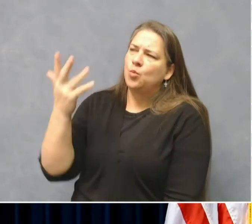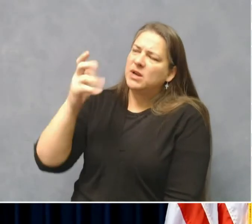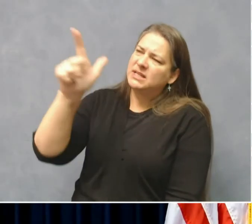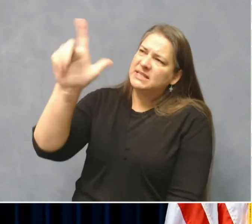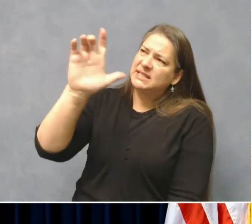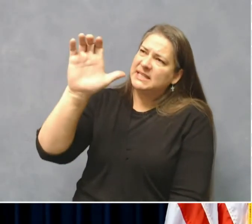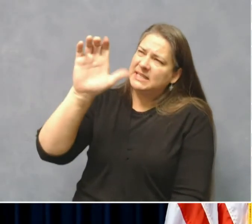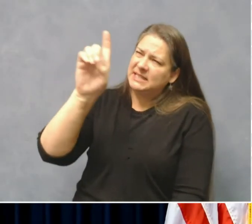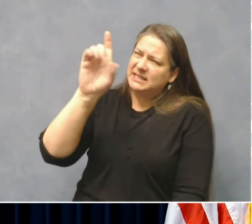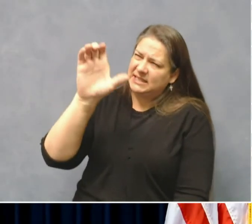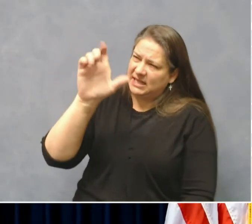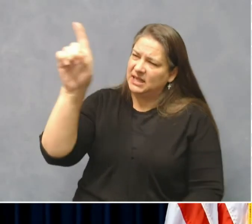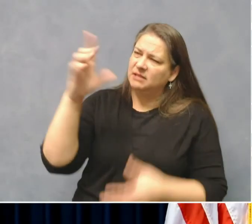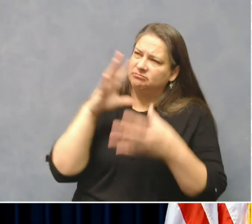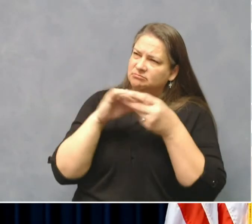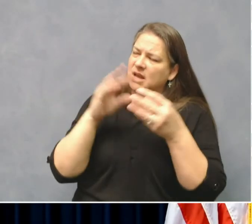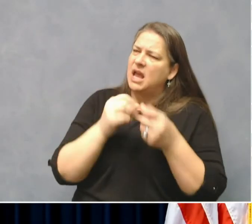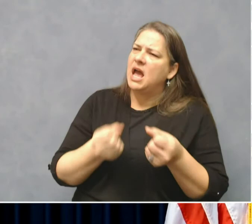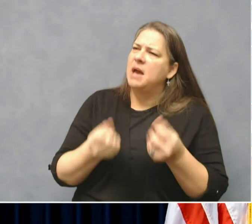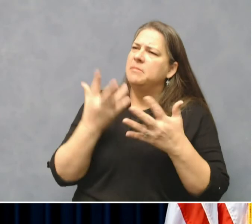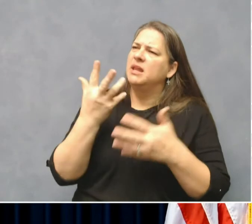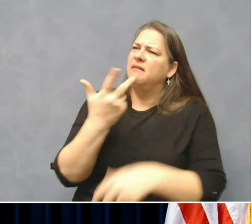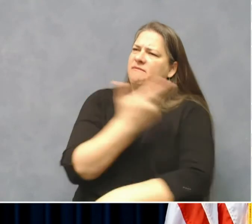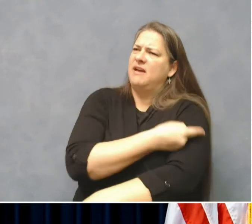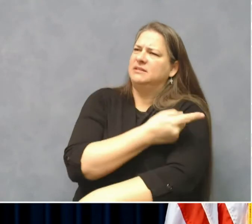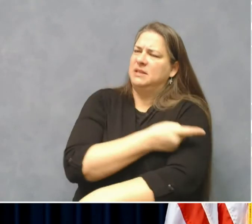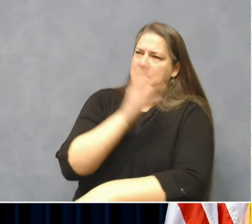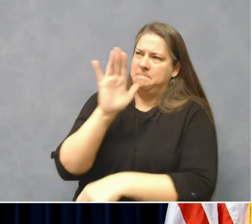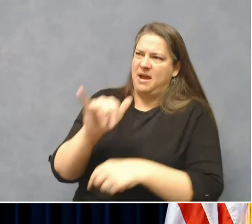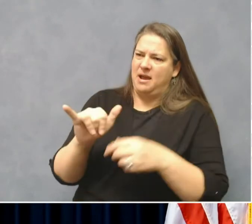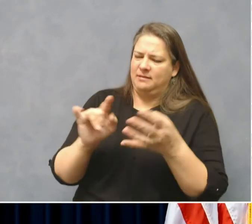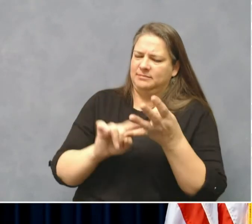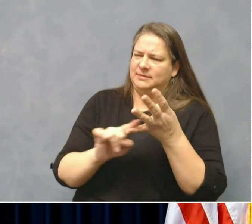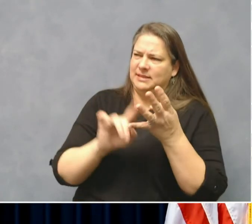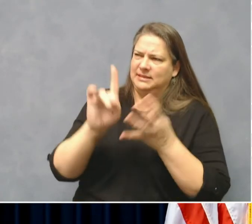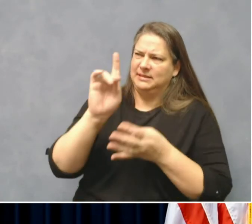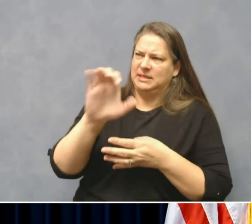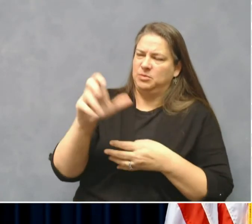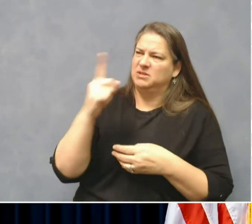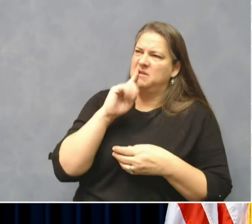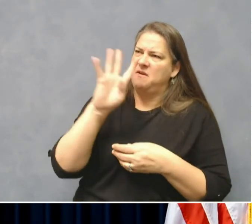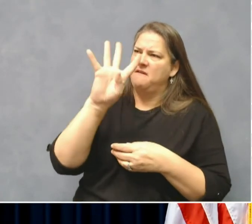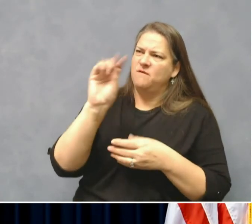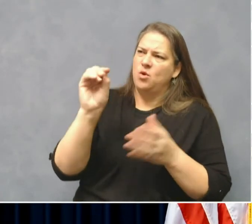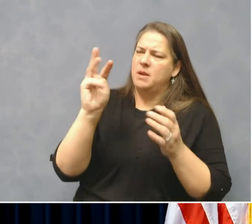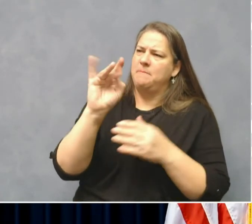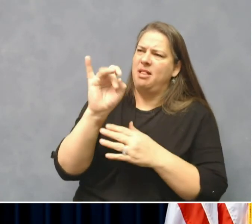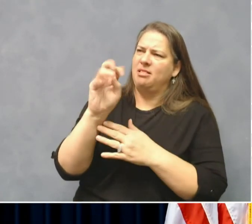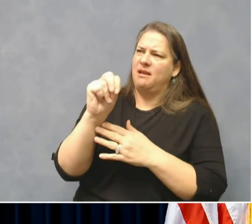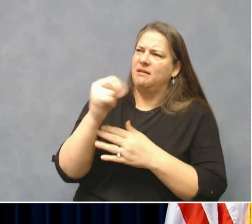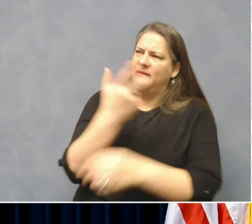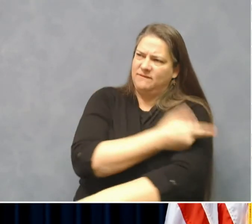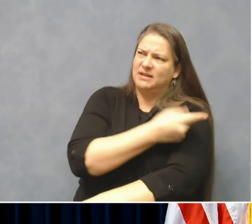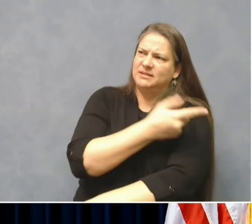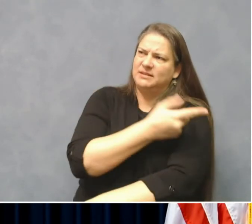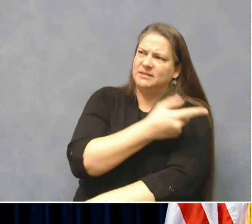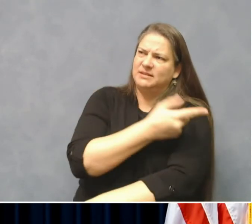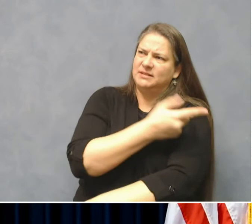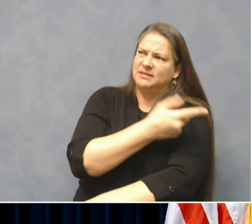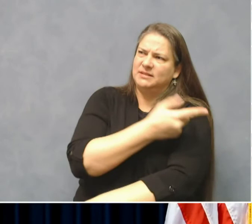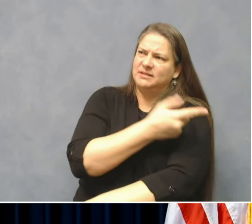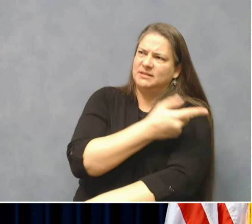to be available by the end of December, they talked about possibly 40 million vaccines being available. But as I added